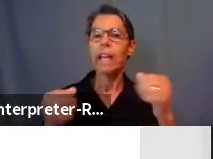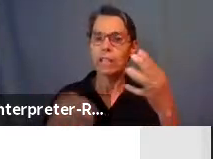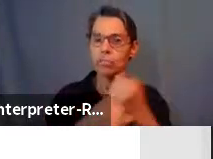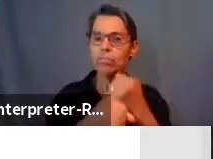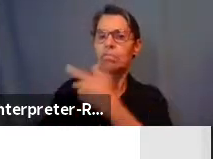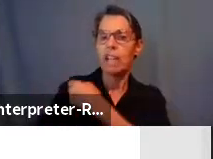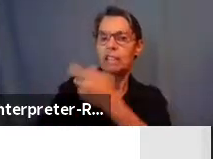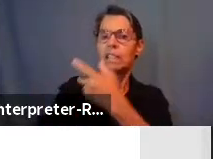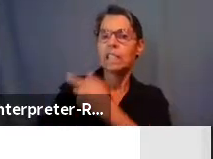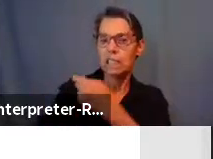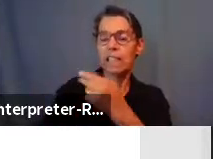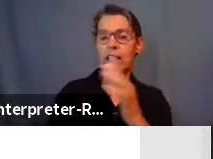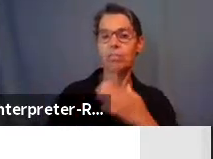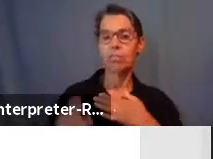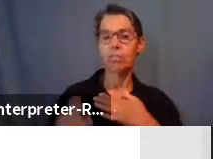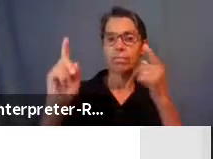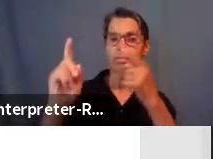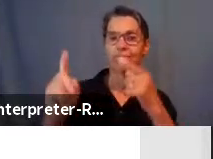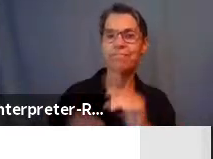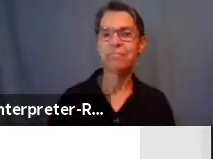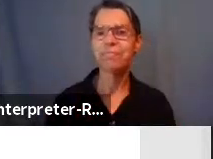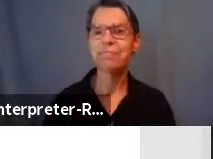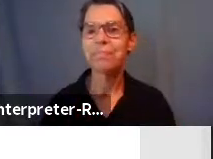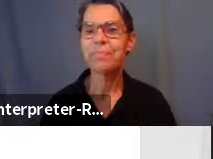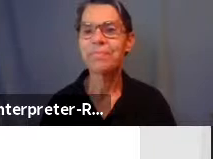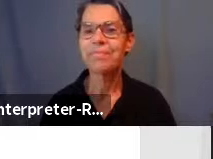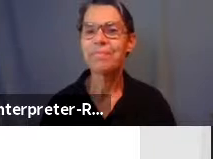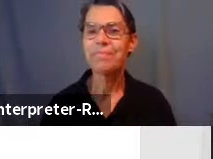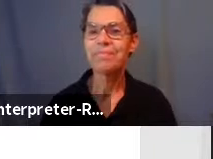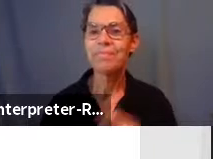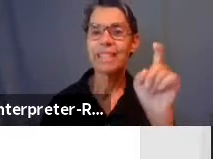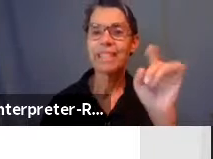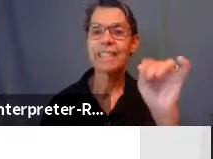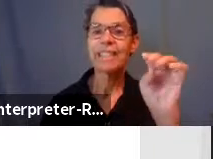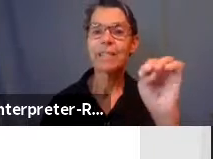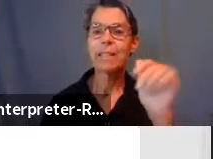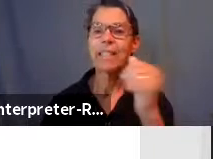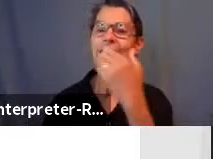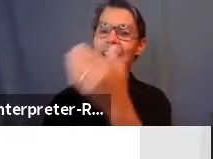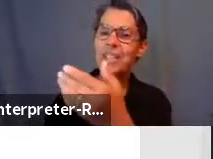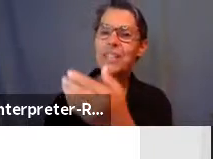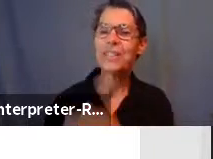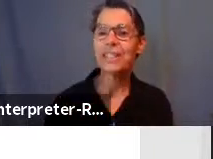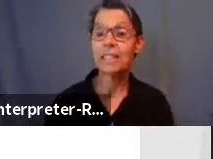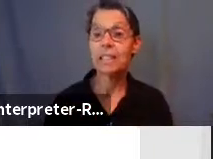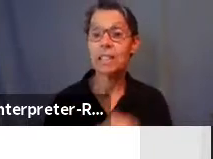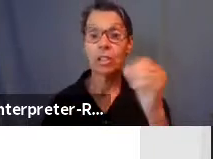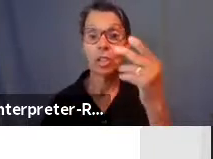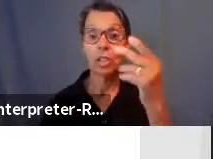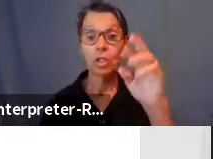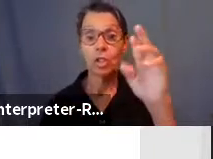doing. That's amazing. Thank you so much. And thanks for being here. Charlotte Smith, are you on?